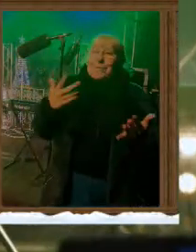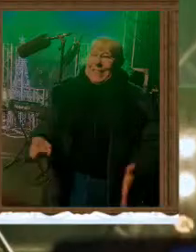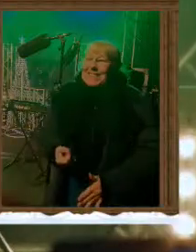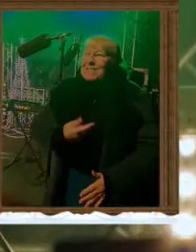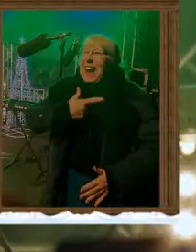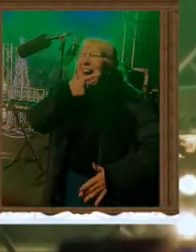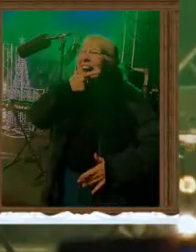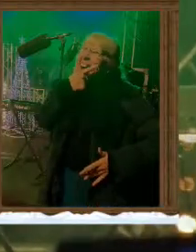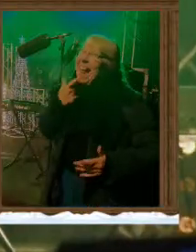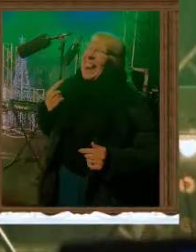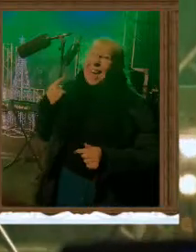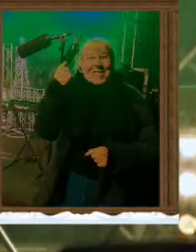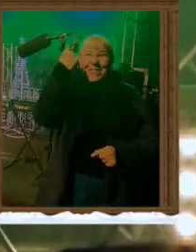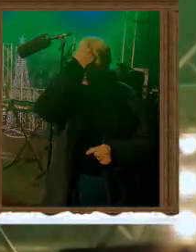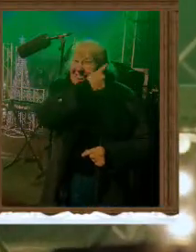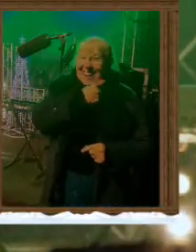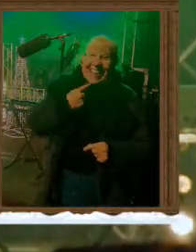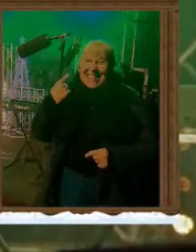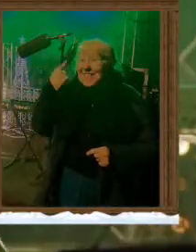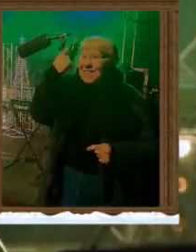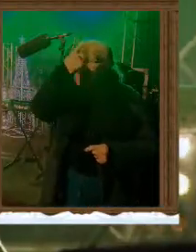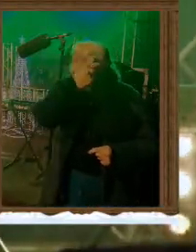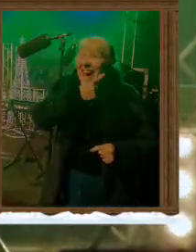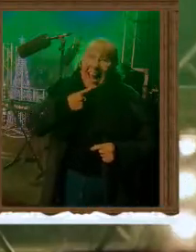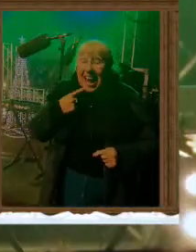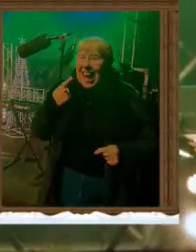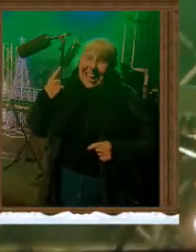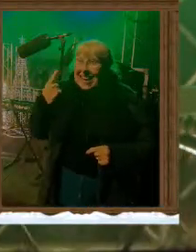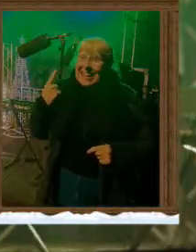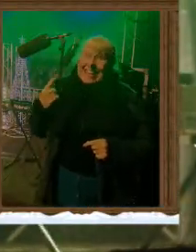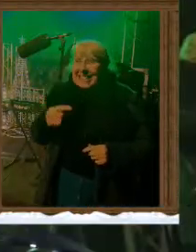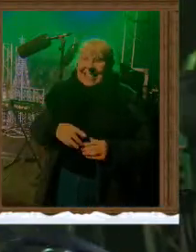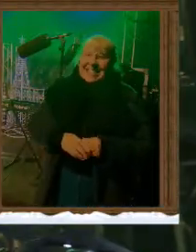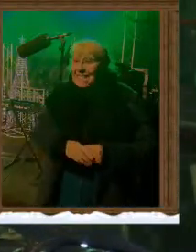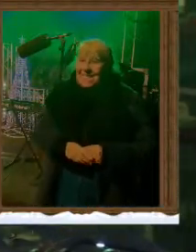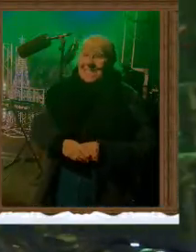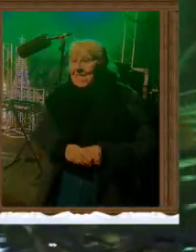big smile on somebody's face.